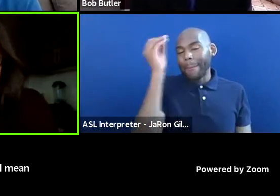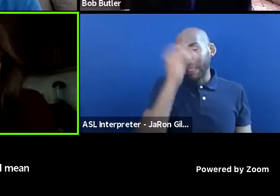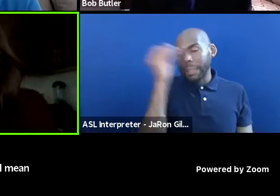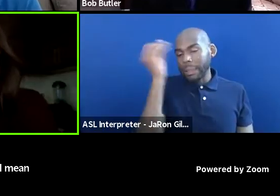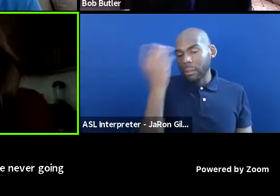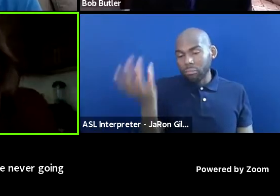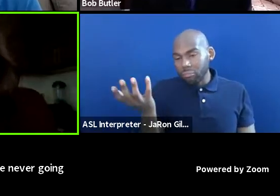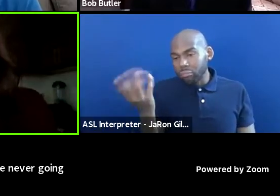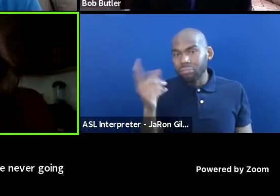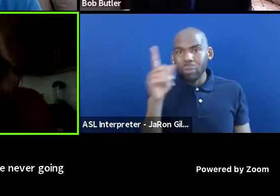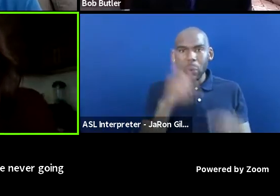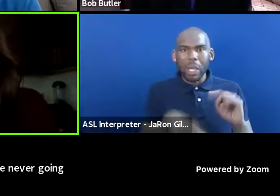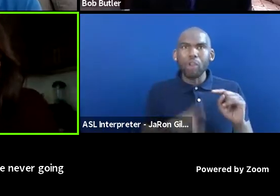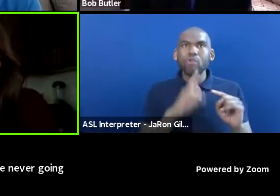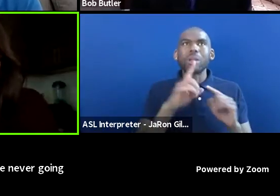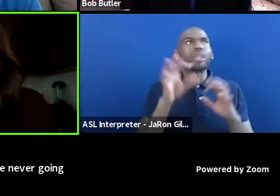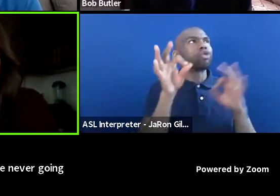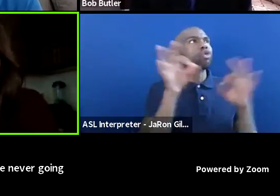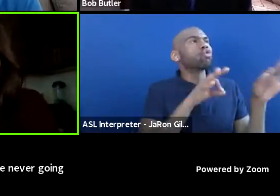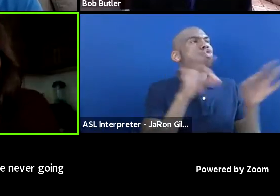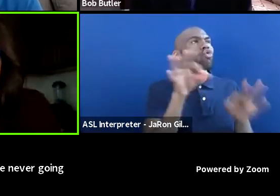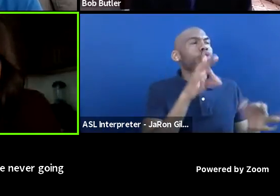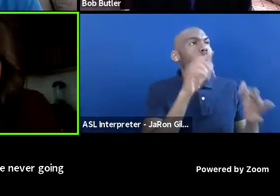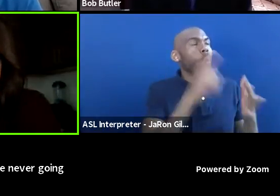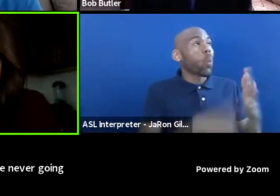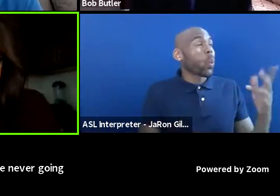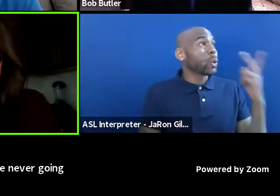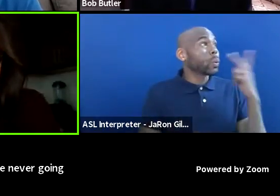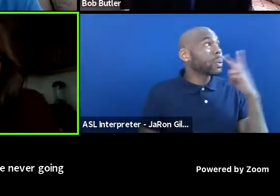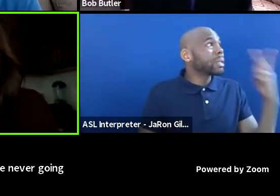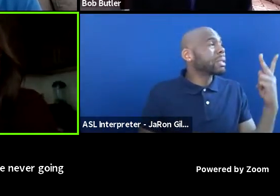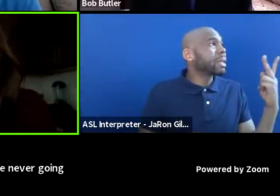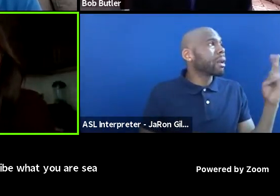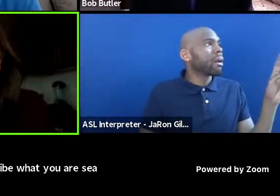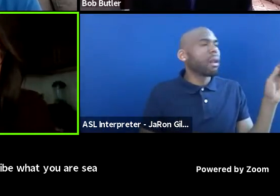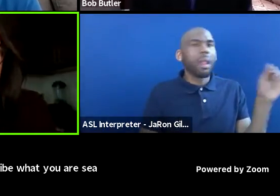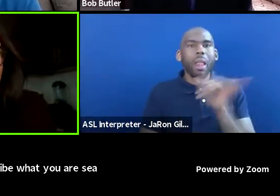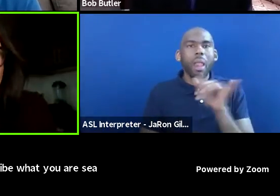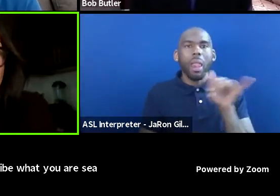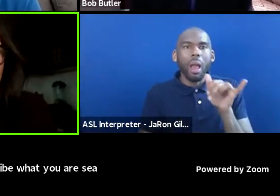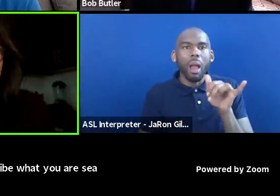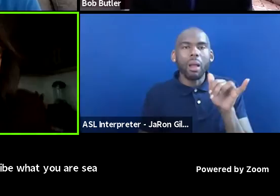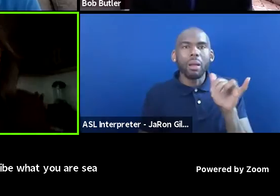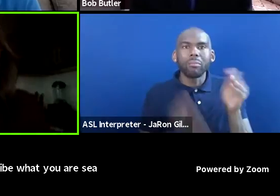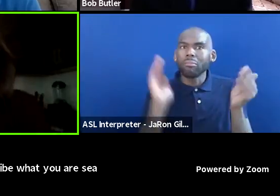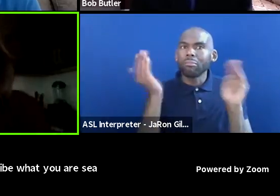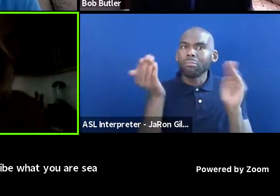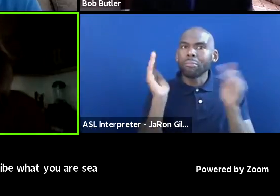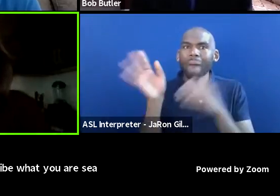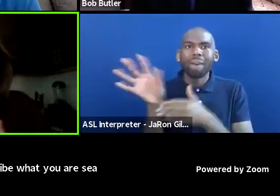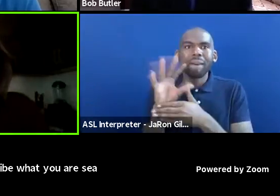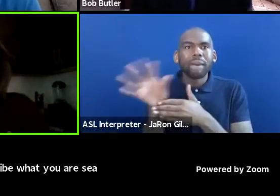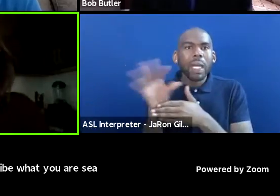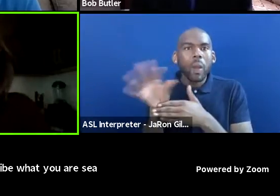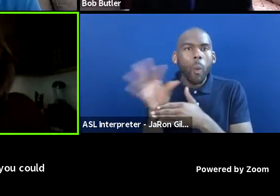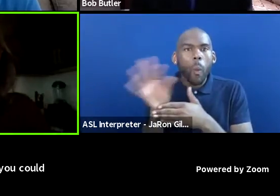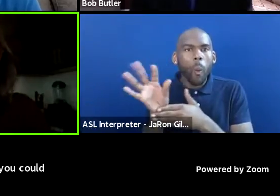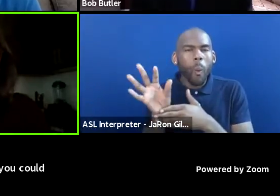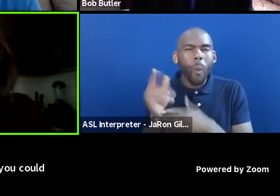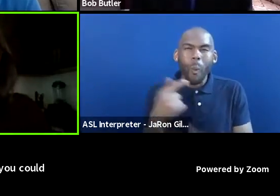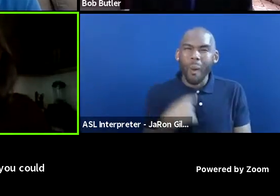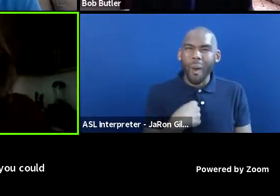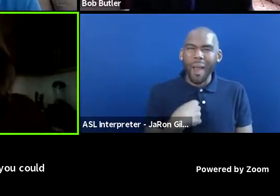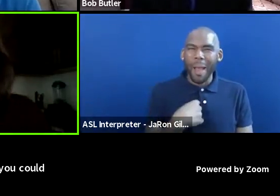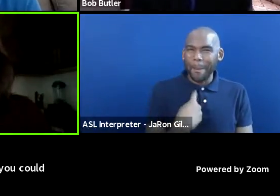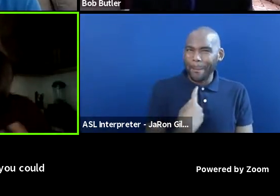describe what you're seeing as well as you could with video. So I really miss that. And it's almost trickier in a